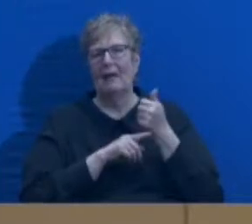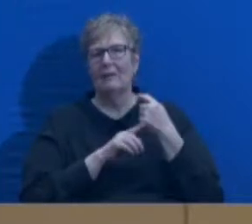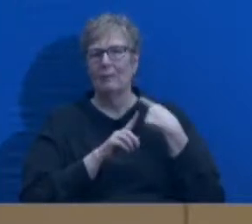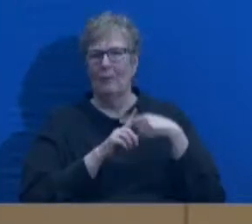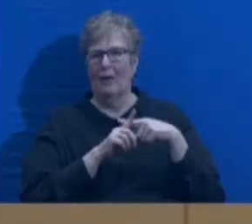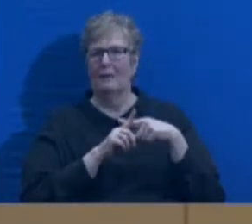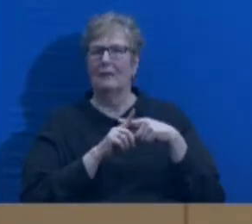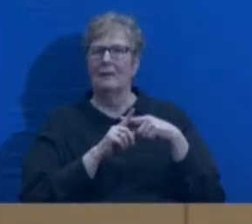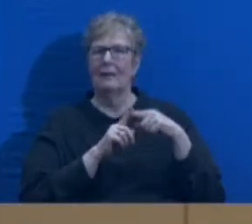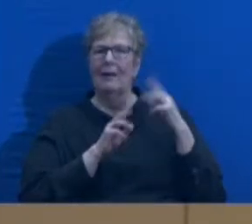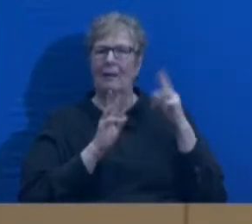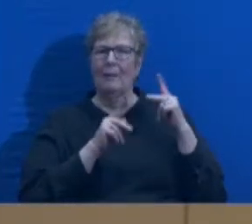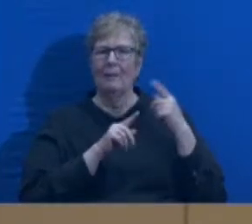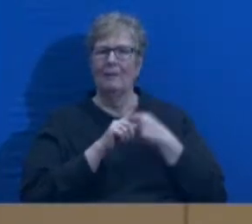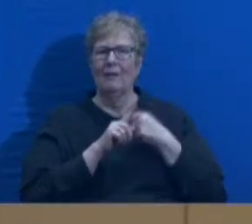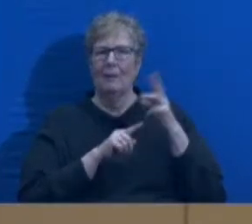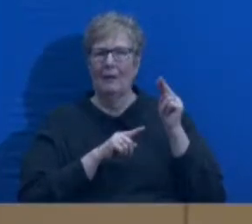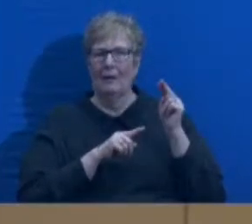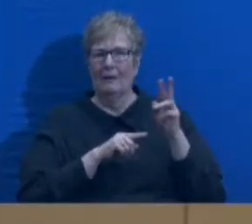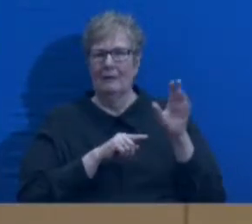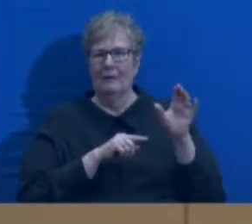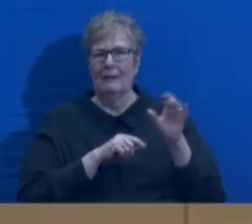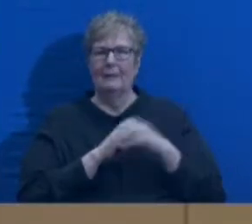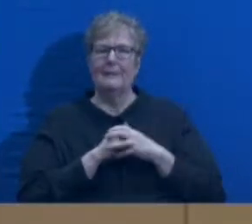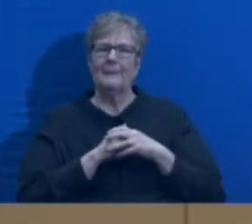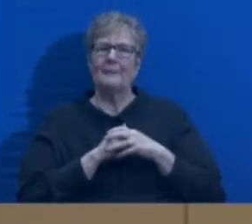well as the individuals that are coming in.